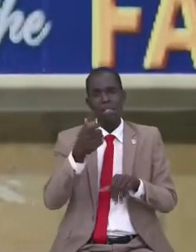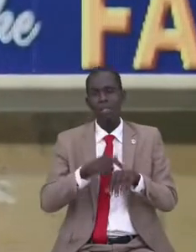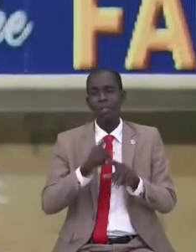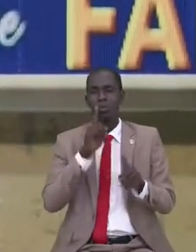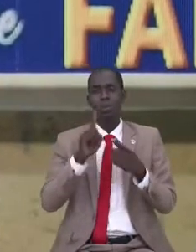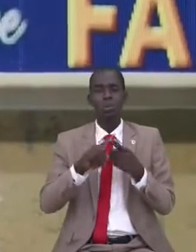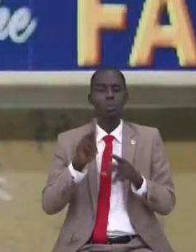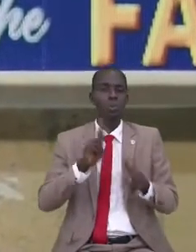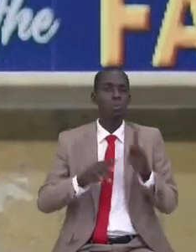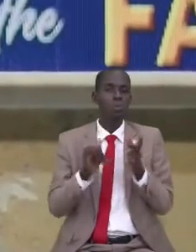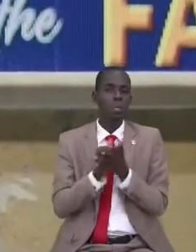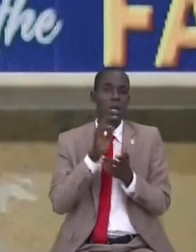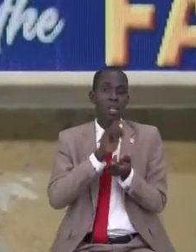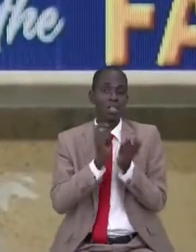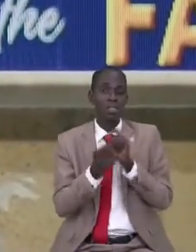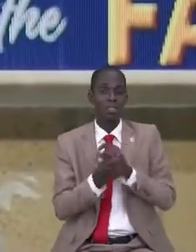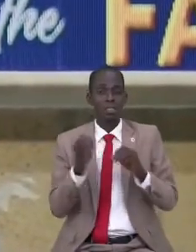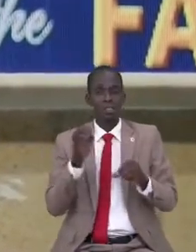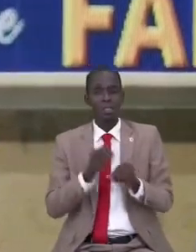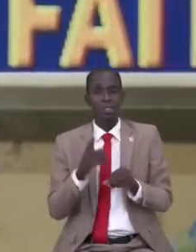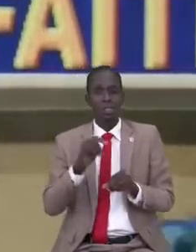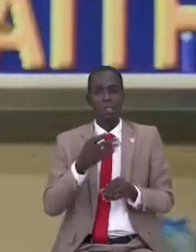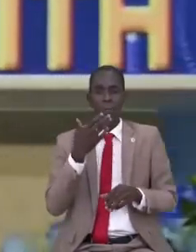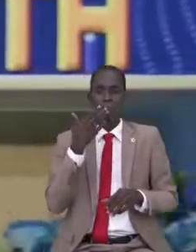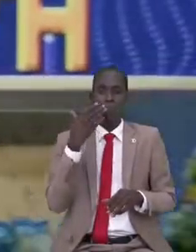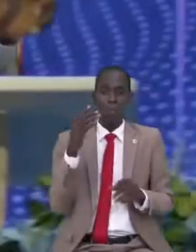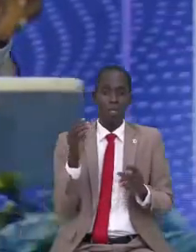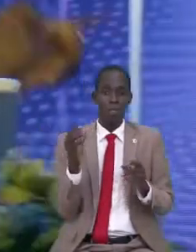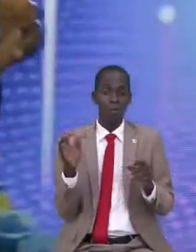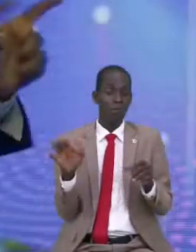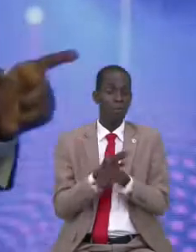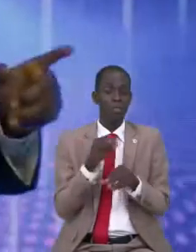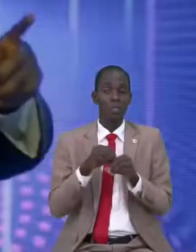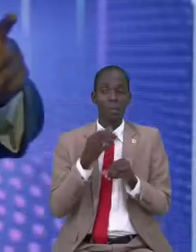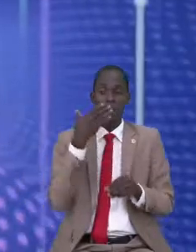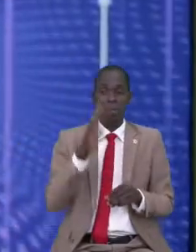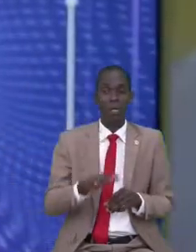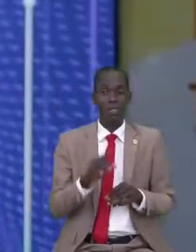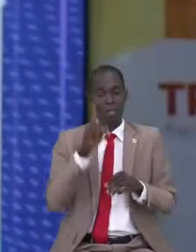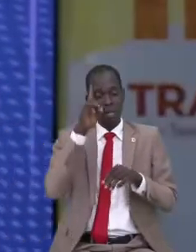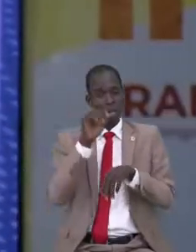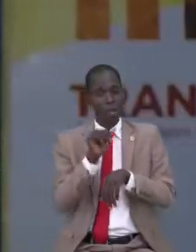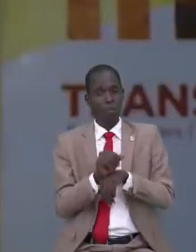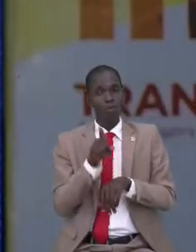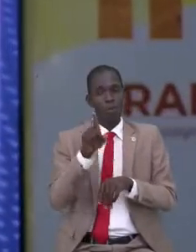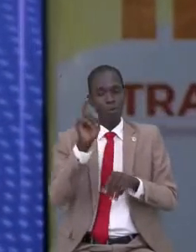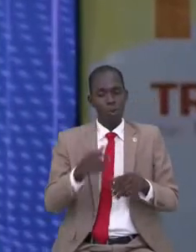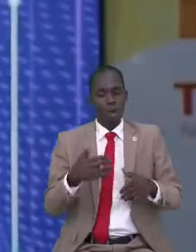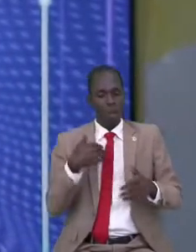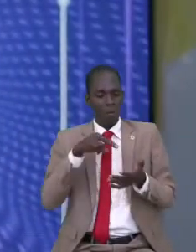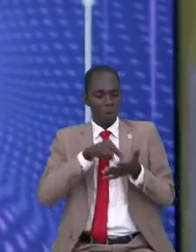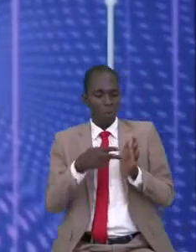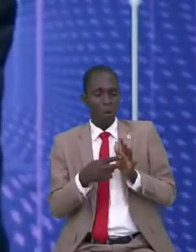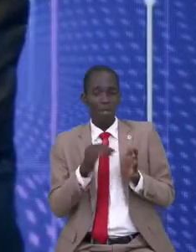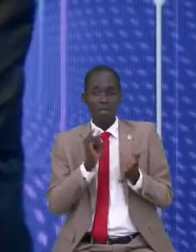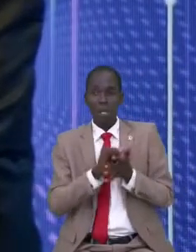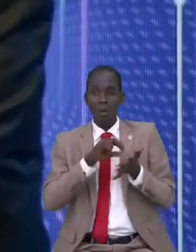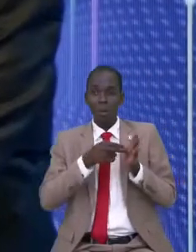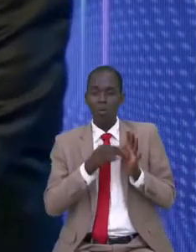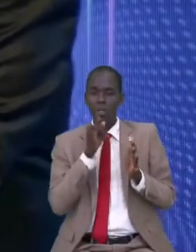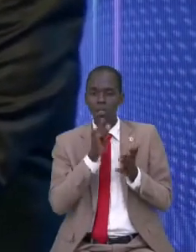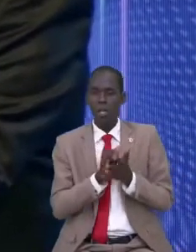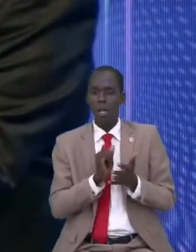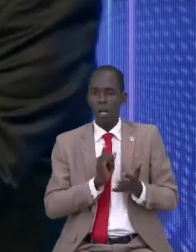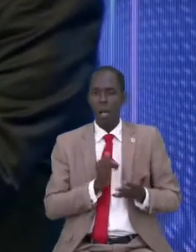are changed in their evil habit, you have a purpose. That the purpose is that I'm going to talk to